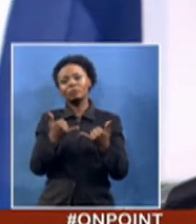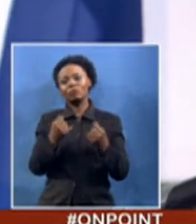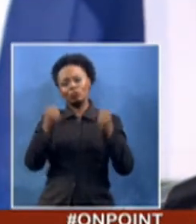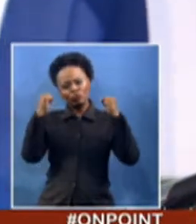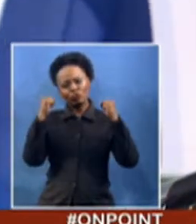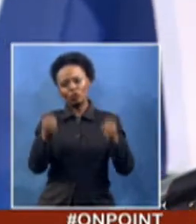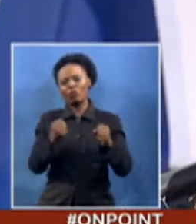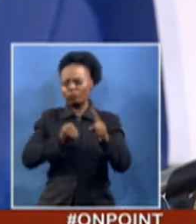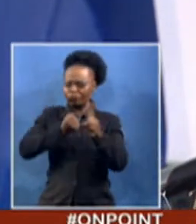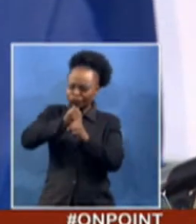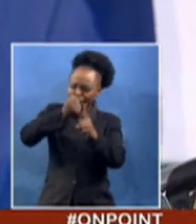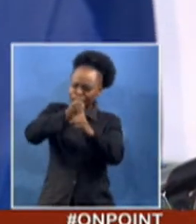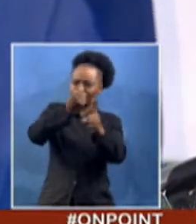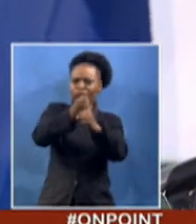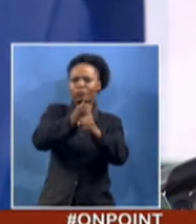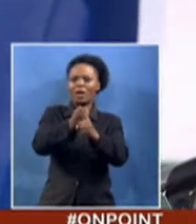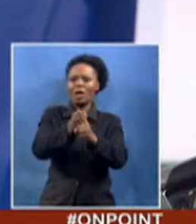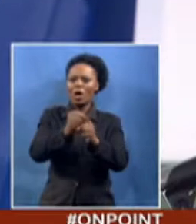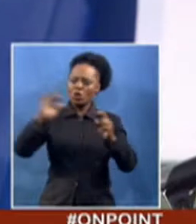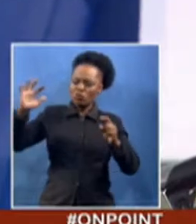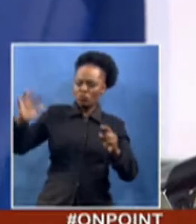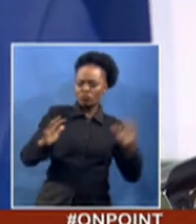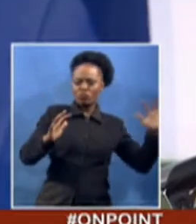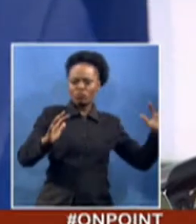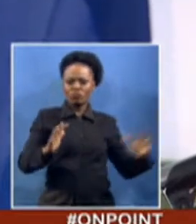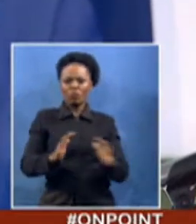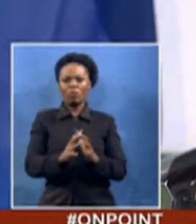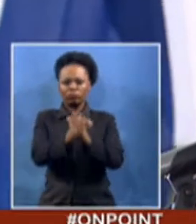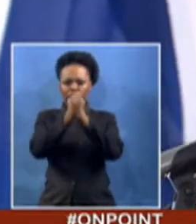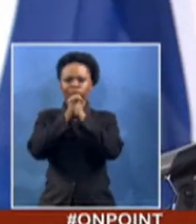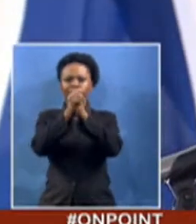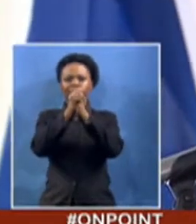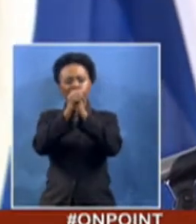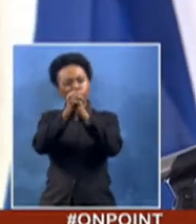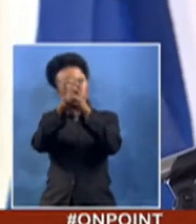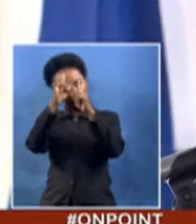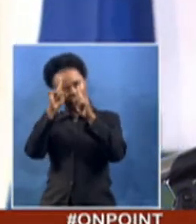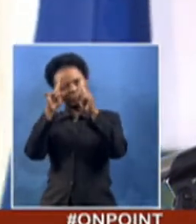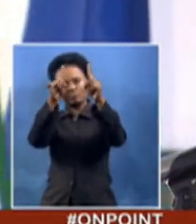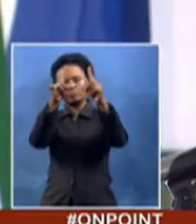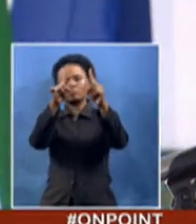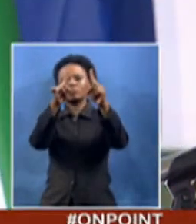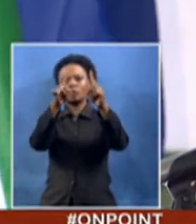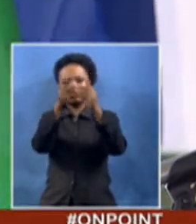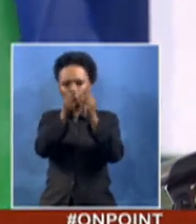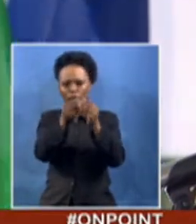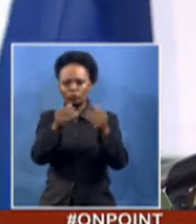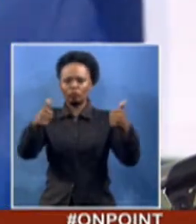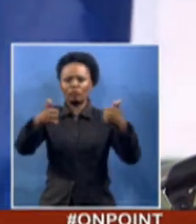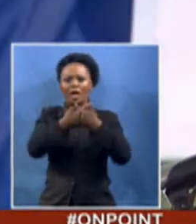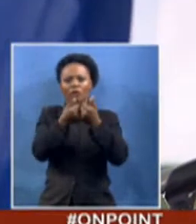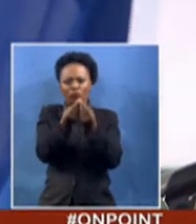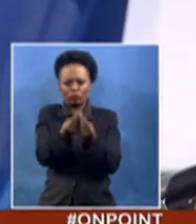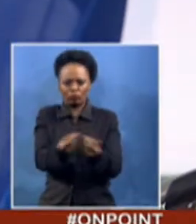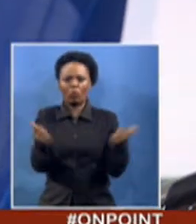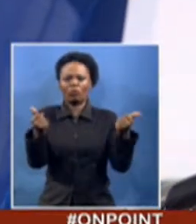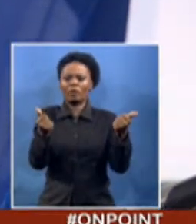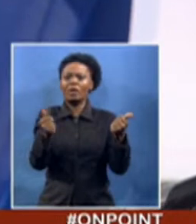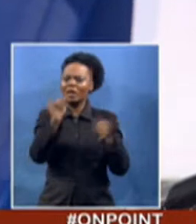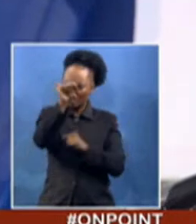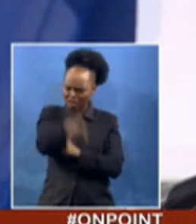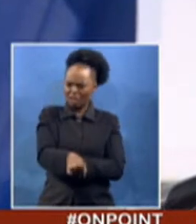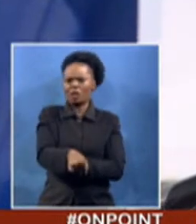of unity as we confront our many challenges. And we have many